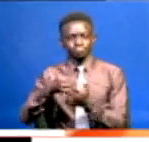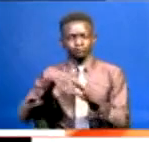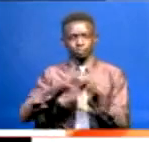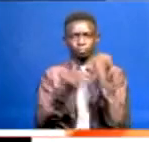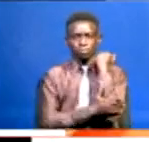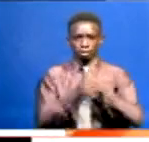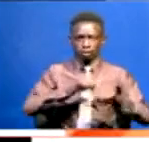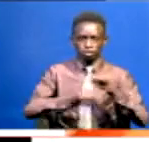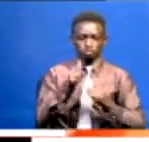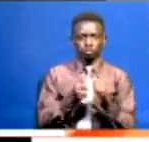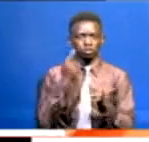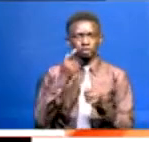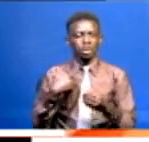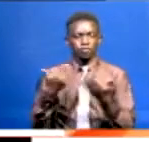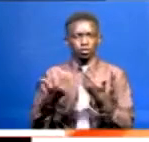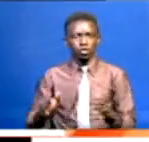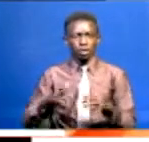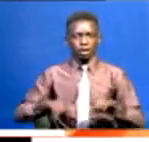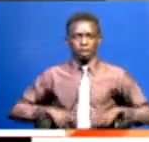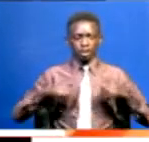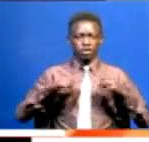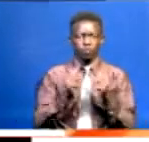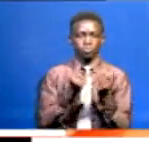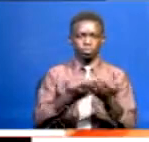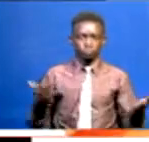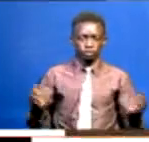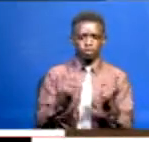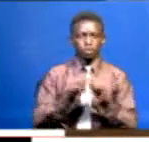loss of life, property and displacement of families.